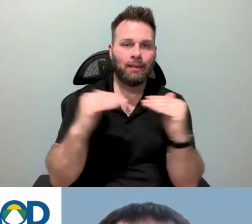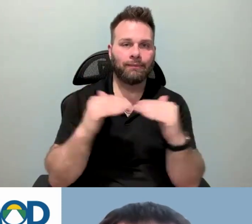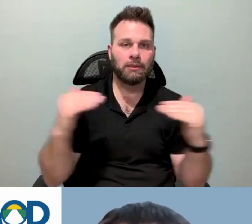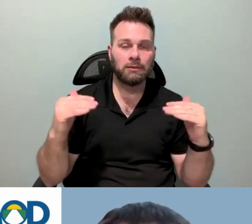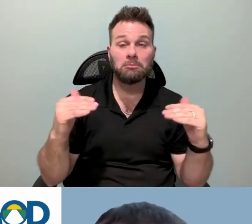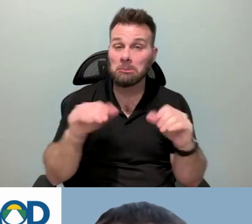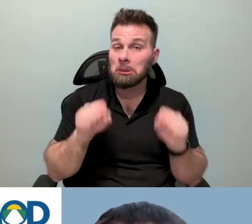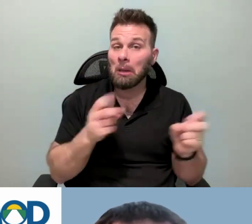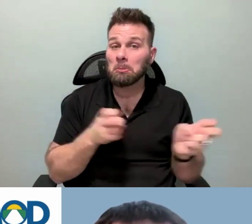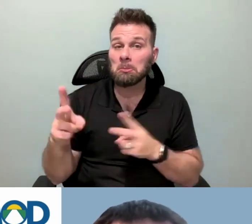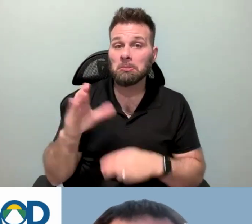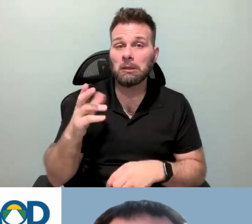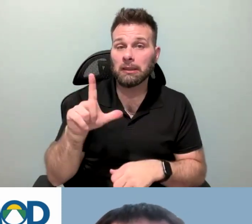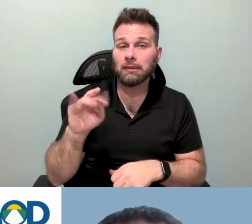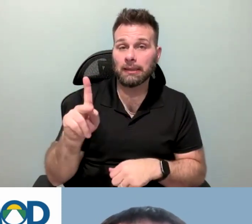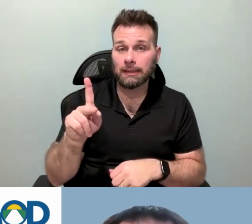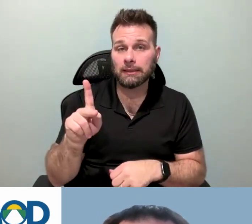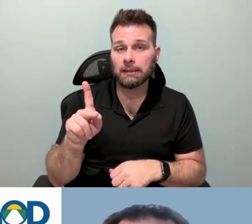drop some links into the chat.